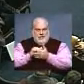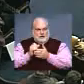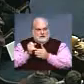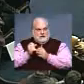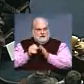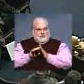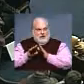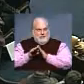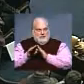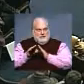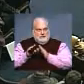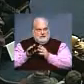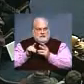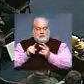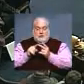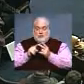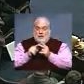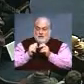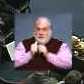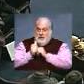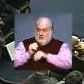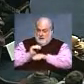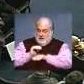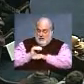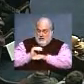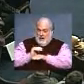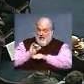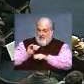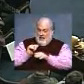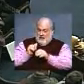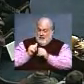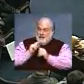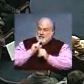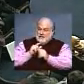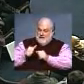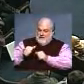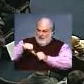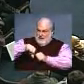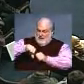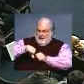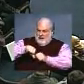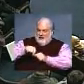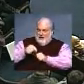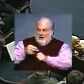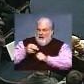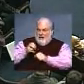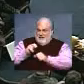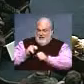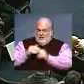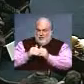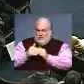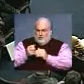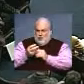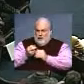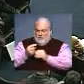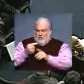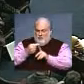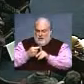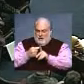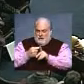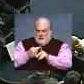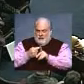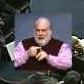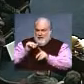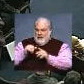development. And so if the moratorium is passed tonight and that development is defeated, then we will go for 12 months with the moratorium in effect,